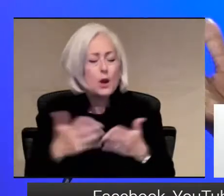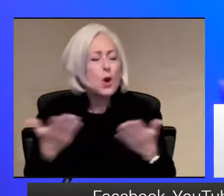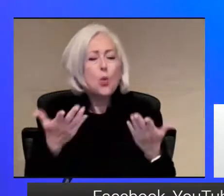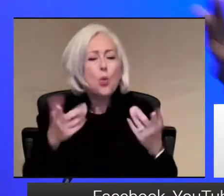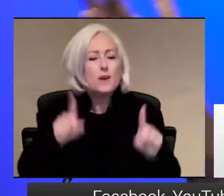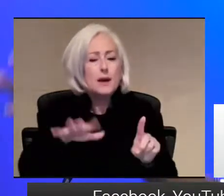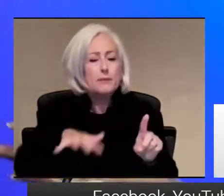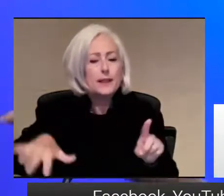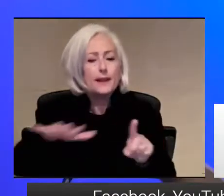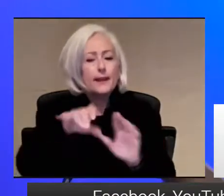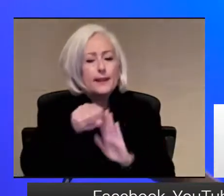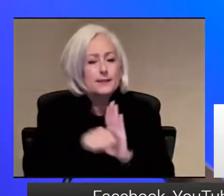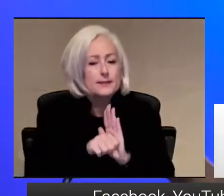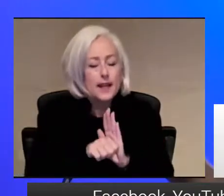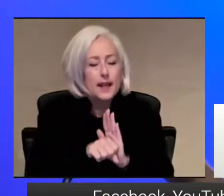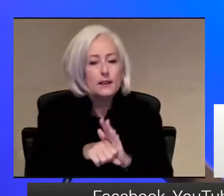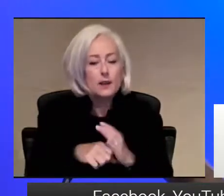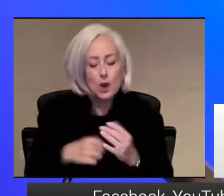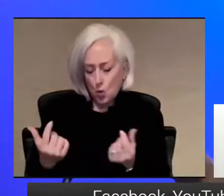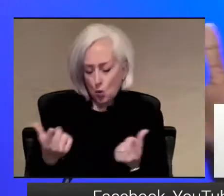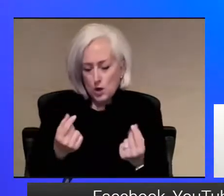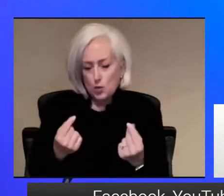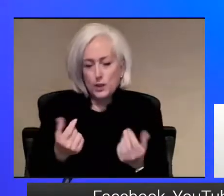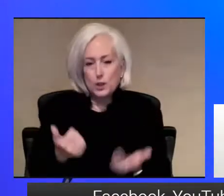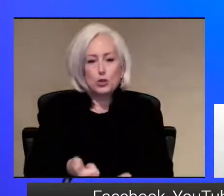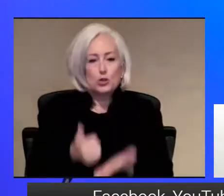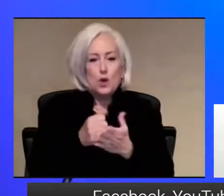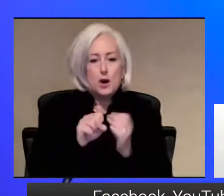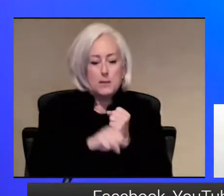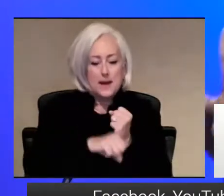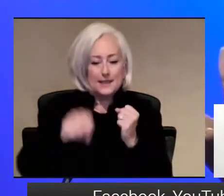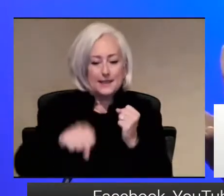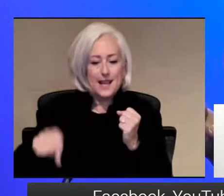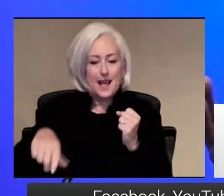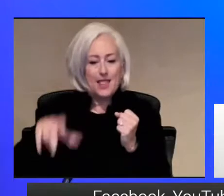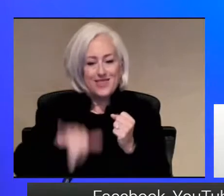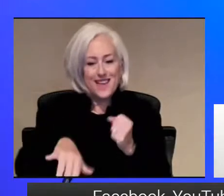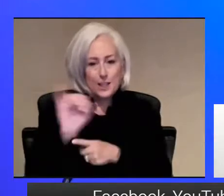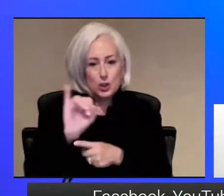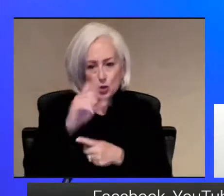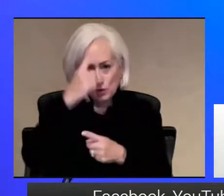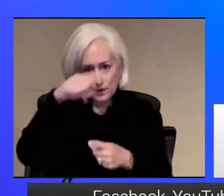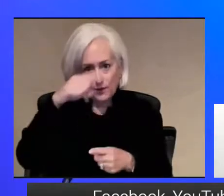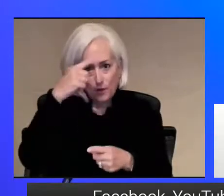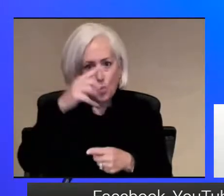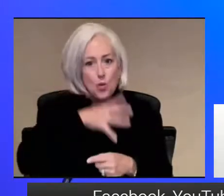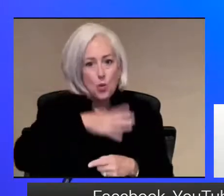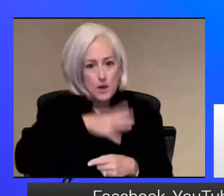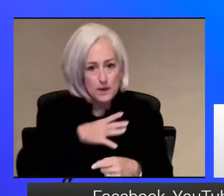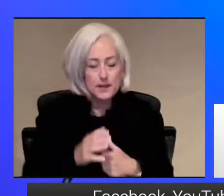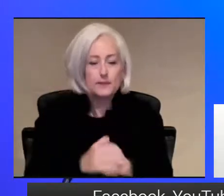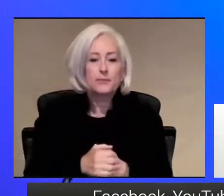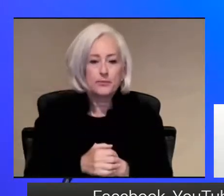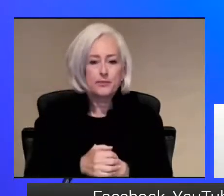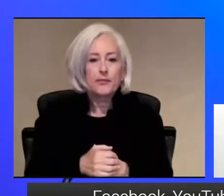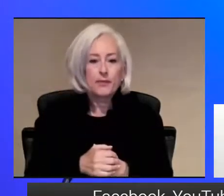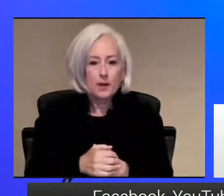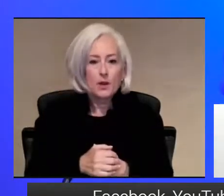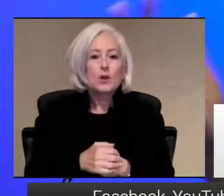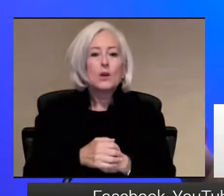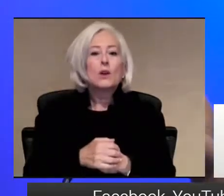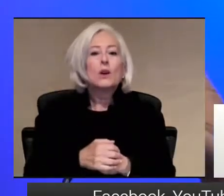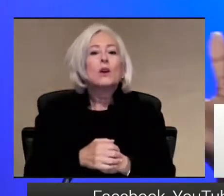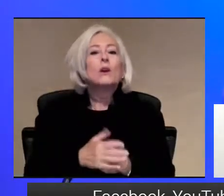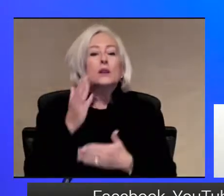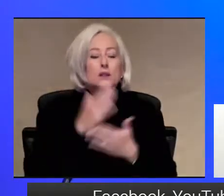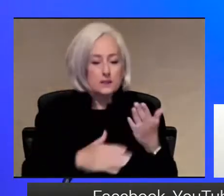around what do we do to extend this care to women. And there are some wins happening now that are coming up to extend that postpartum care. But